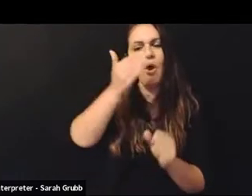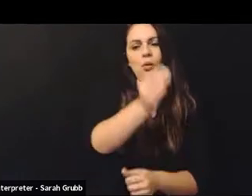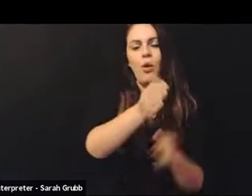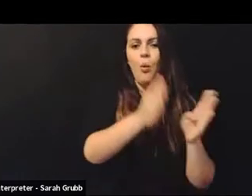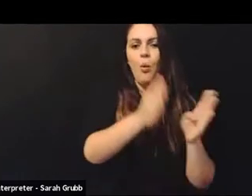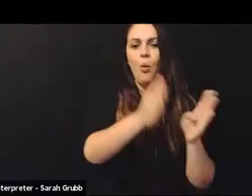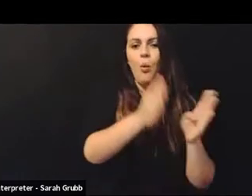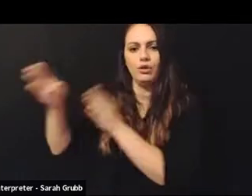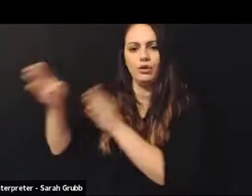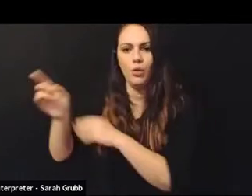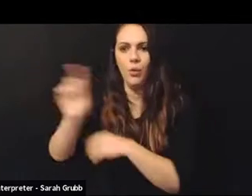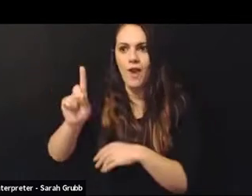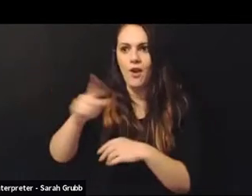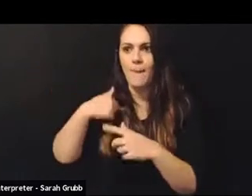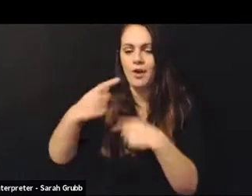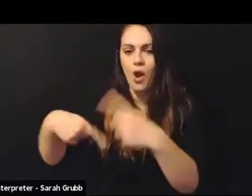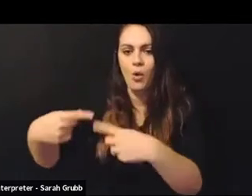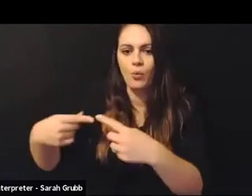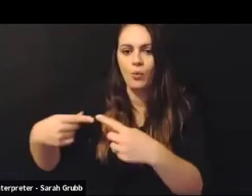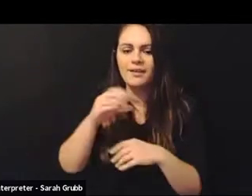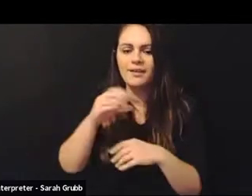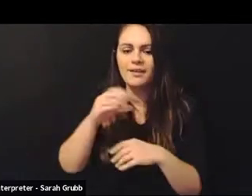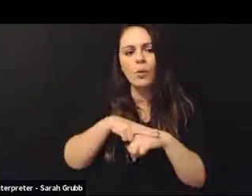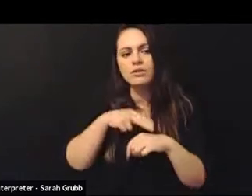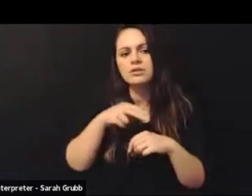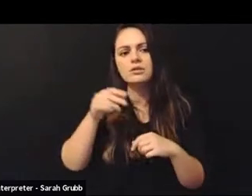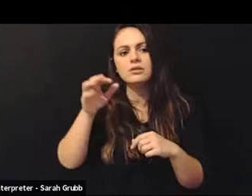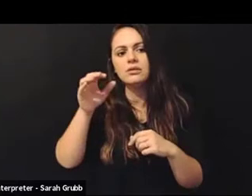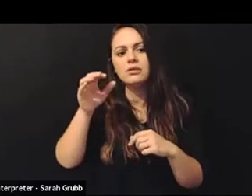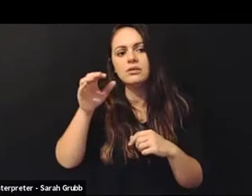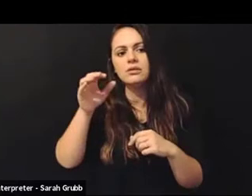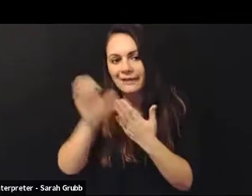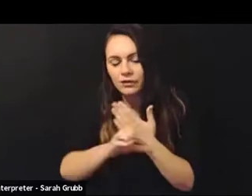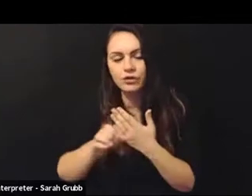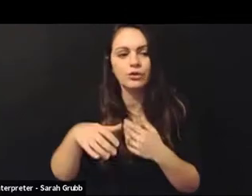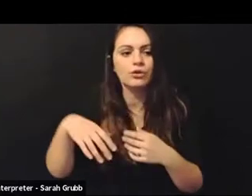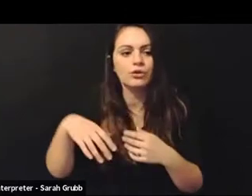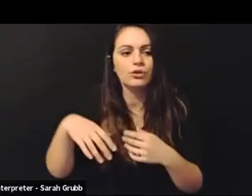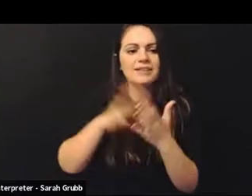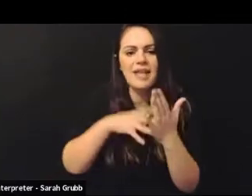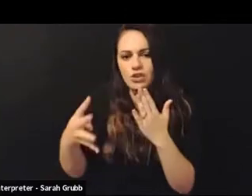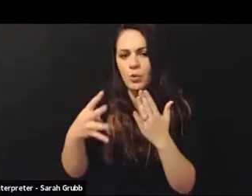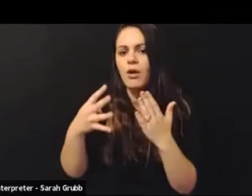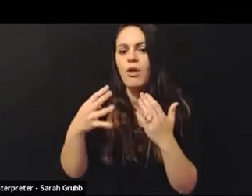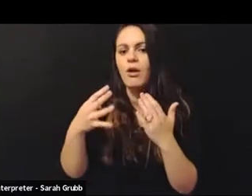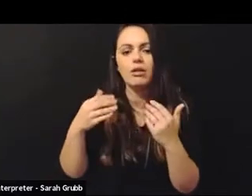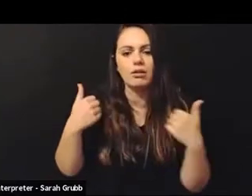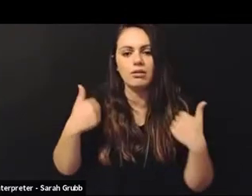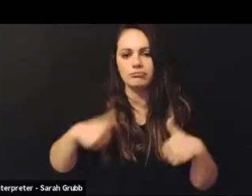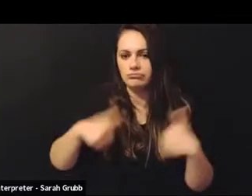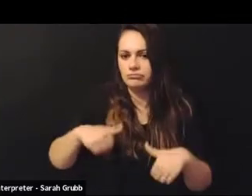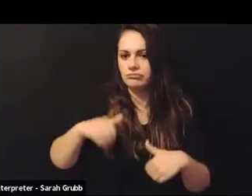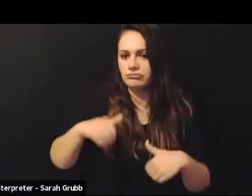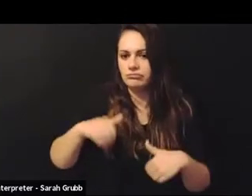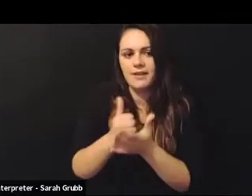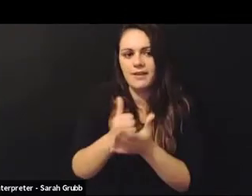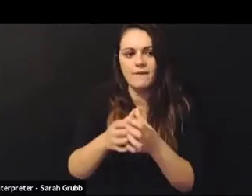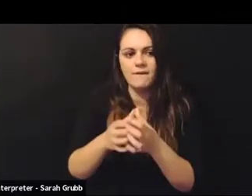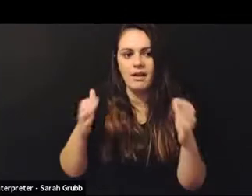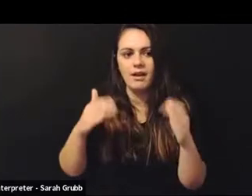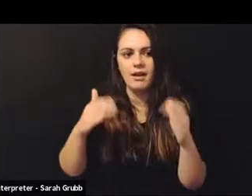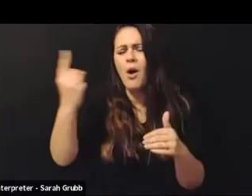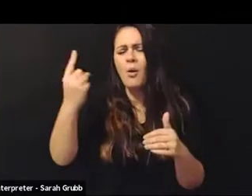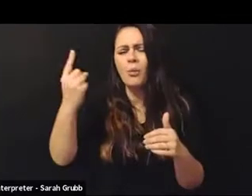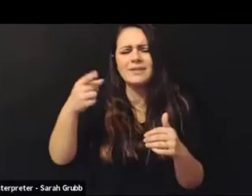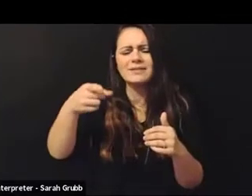course, object calendars and schedules can be super, super helpful. And then always, just not surprising kids, making